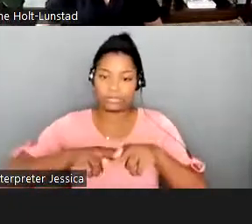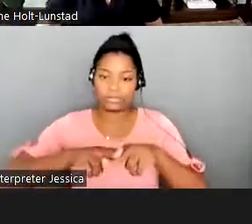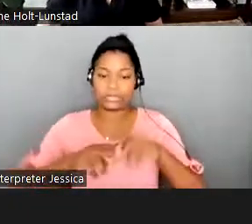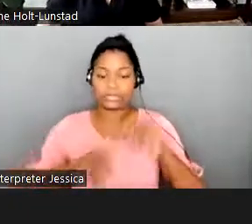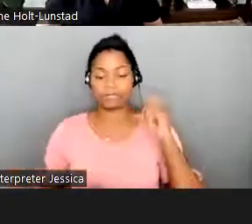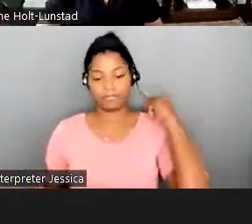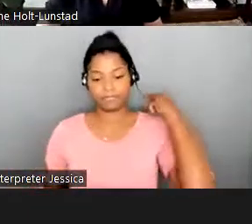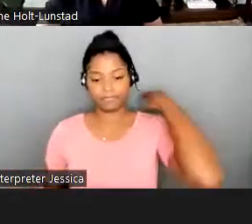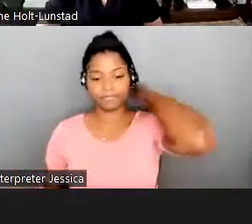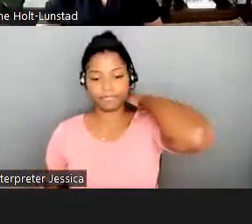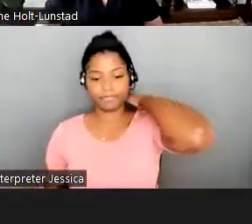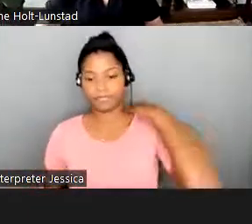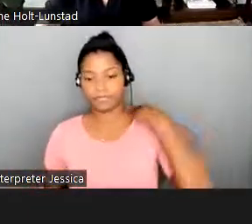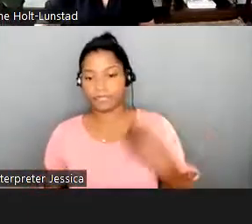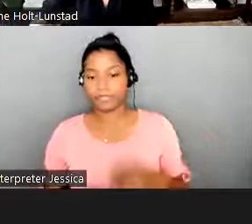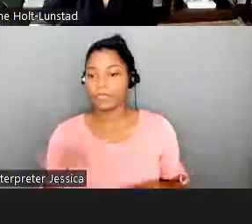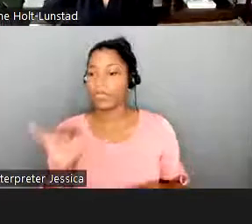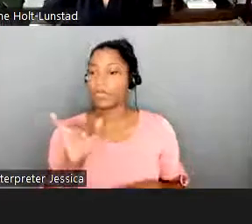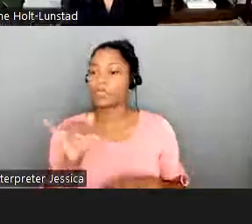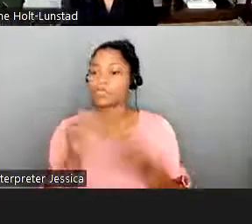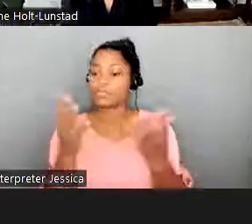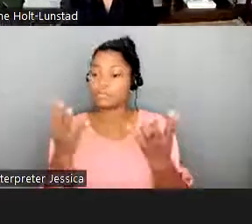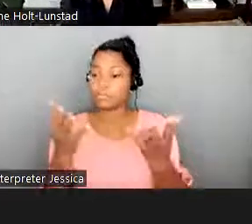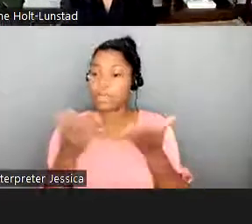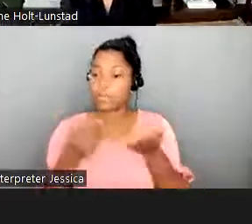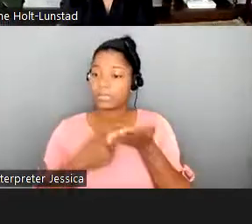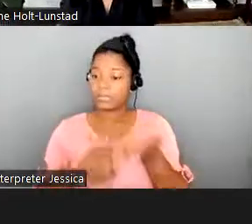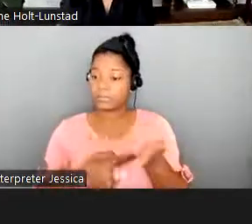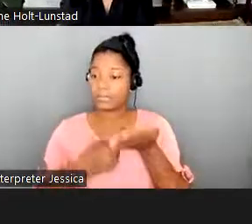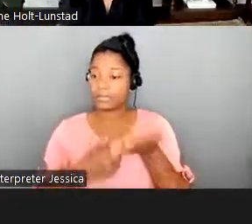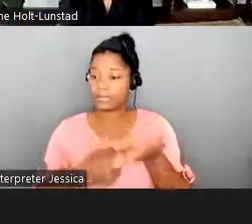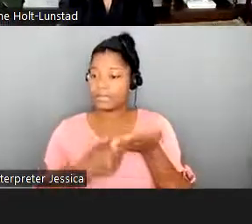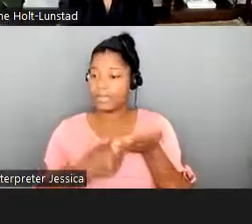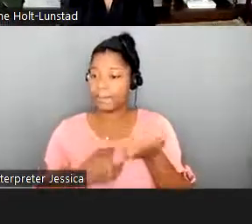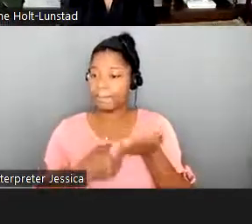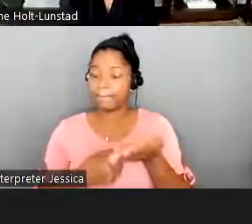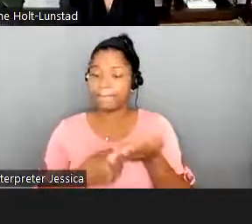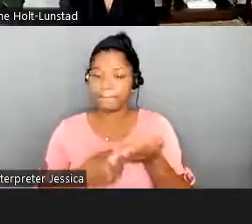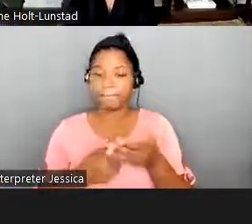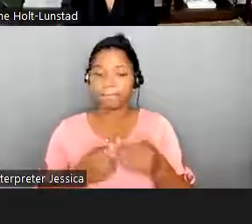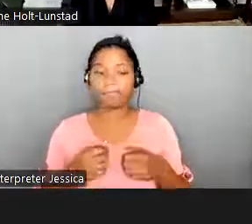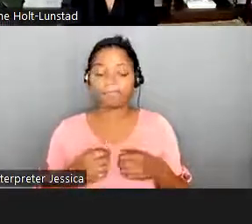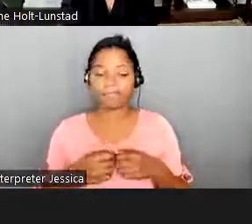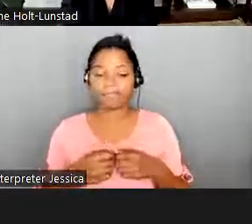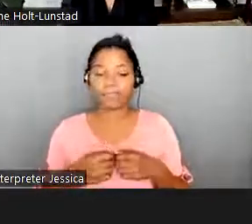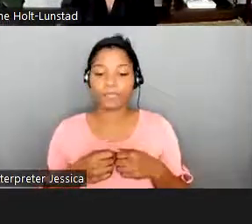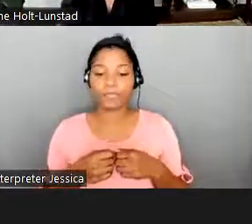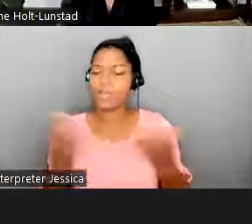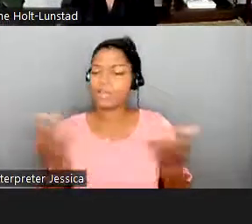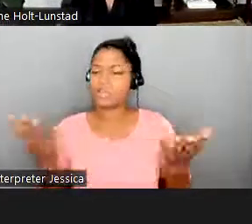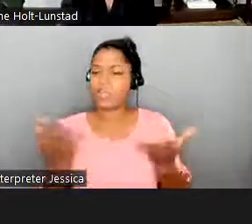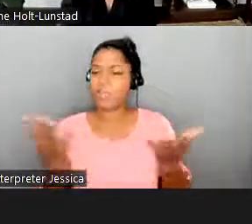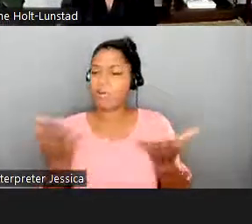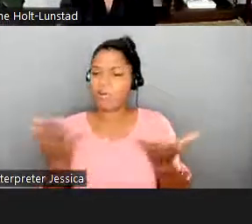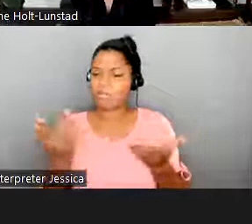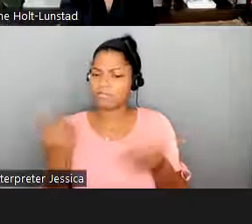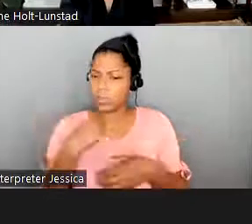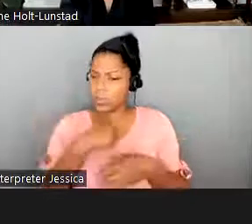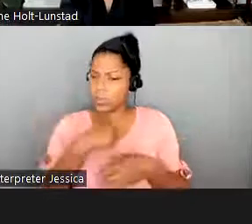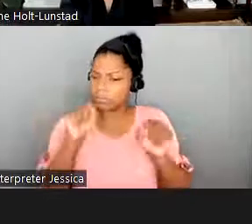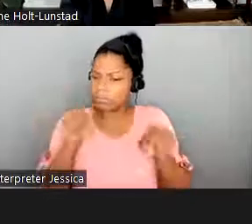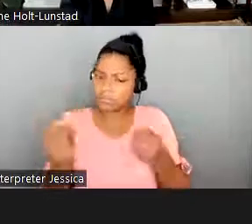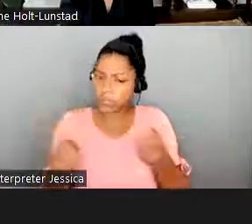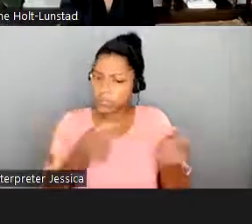And so I want to spend the remainder of my time talking about what we can be doing